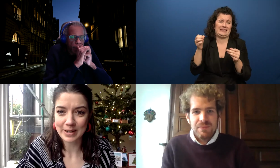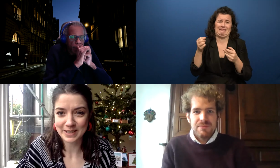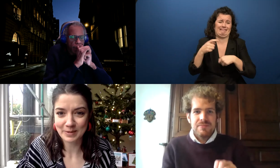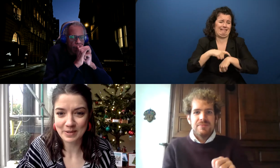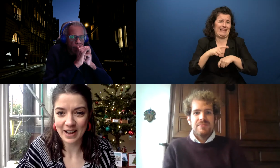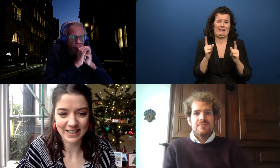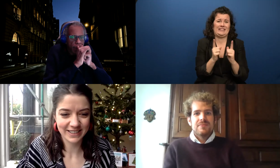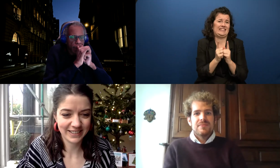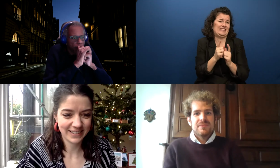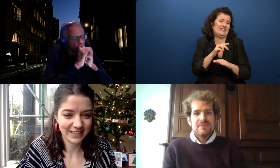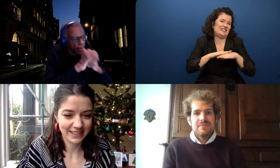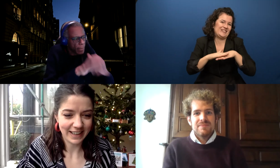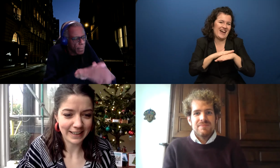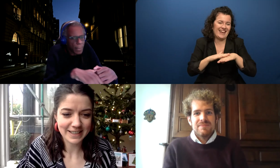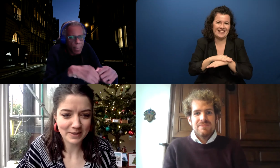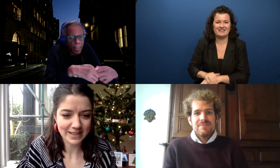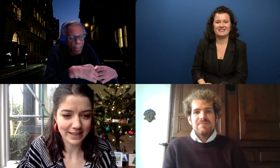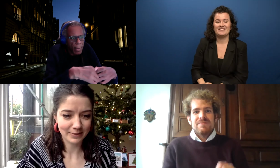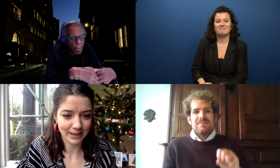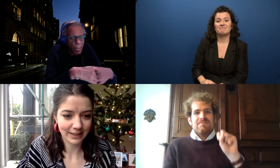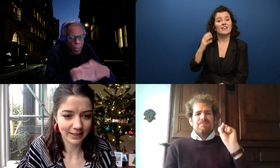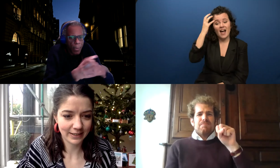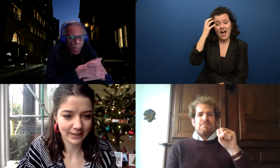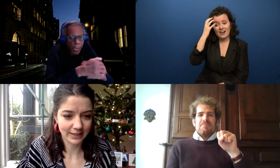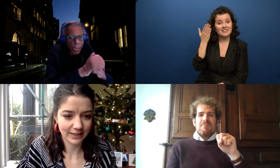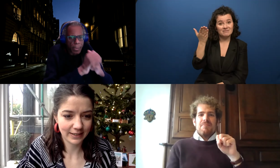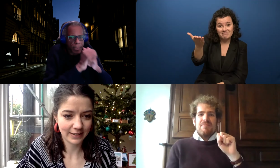the questions that we've had. Alex, do you want to say something?